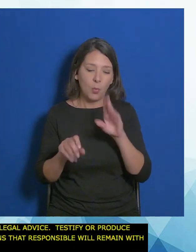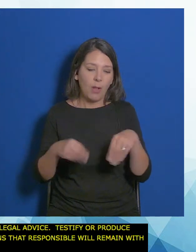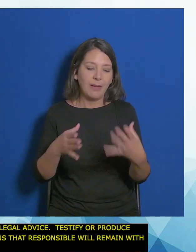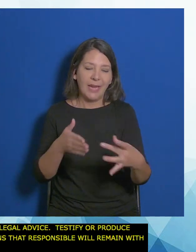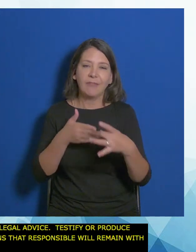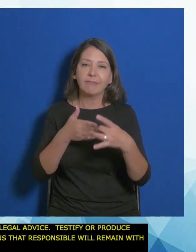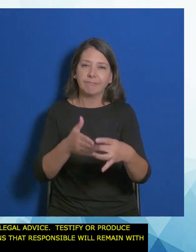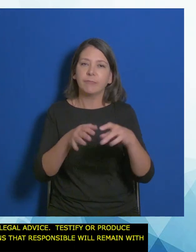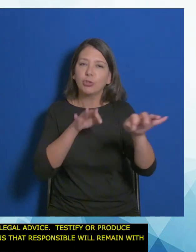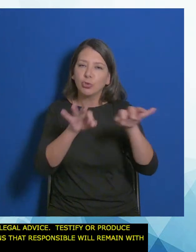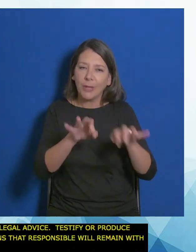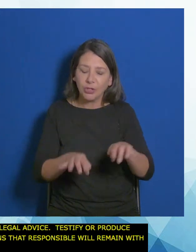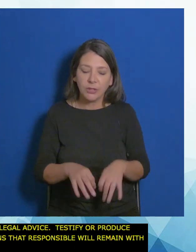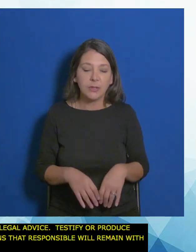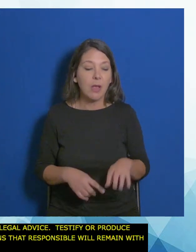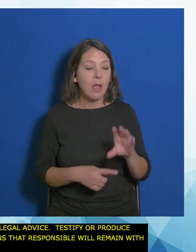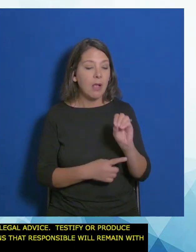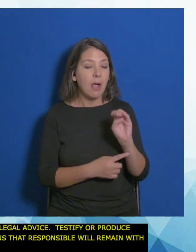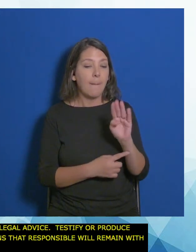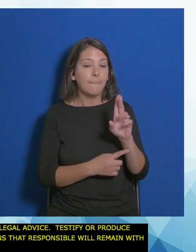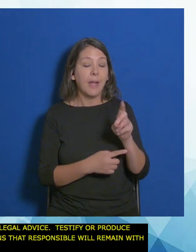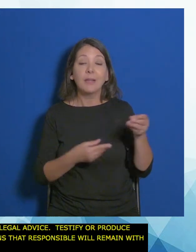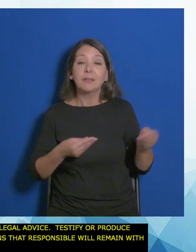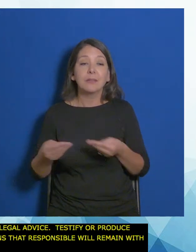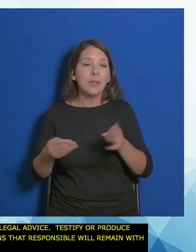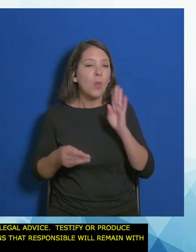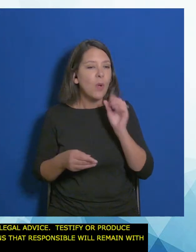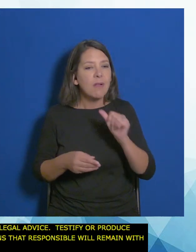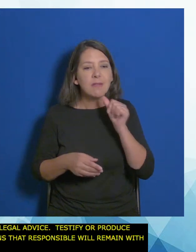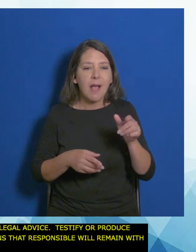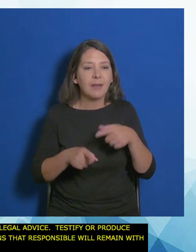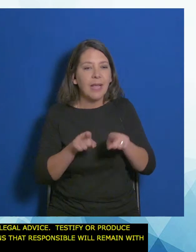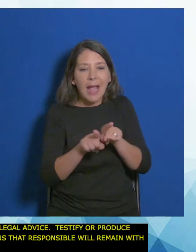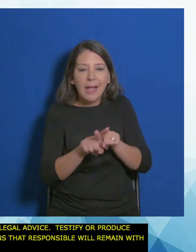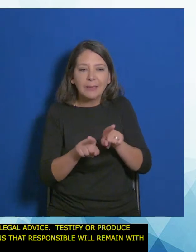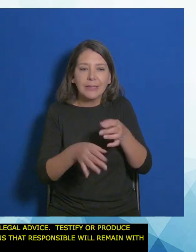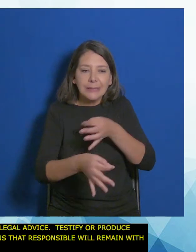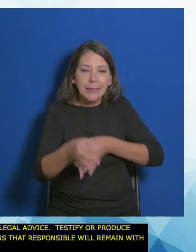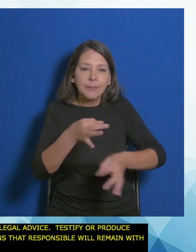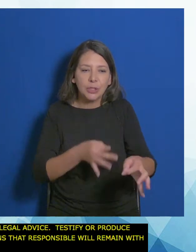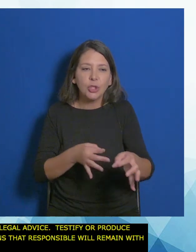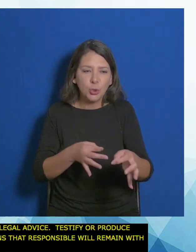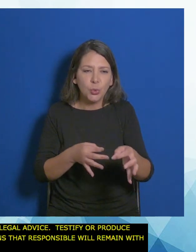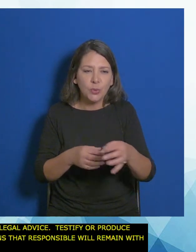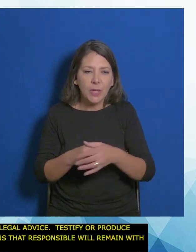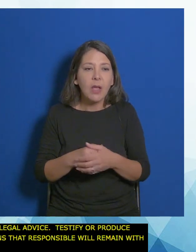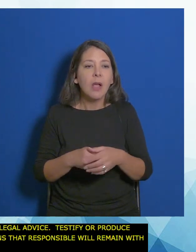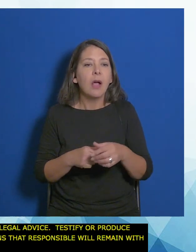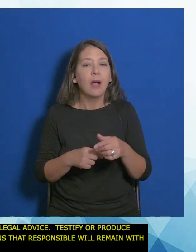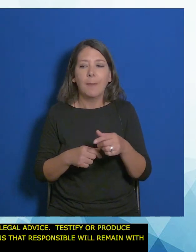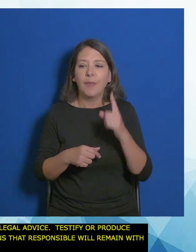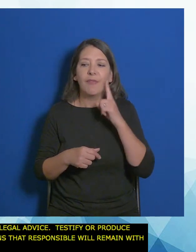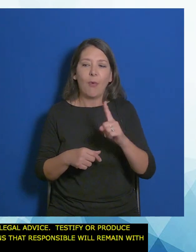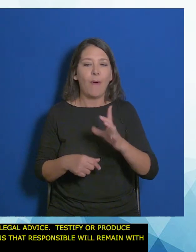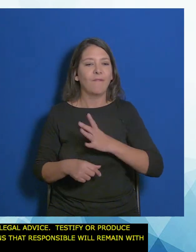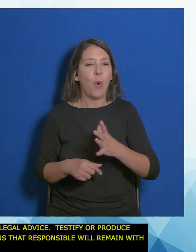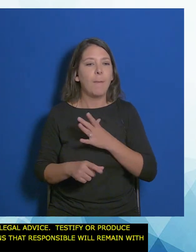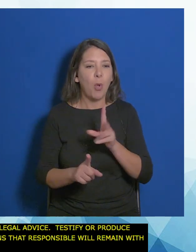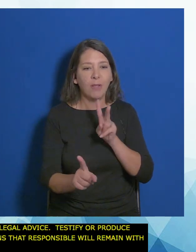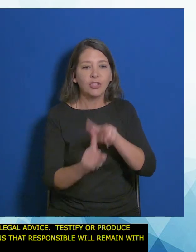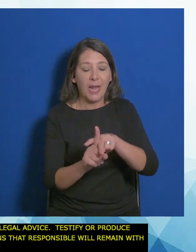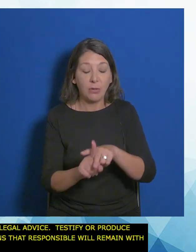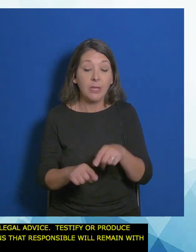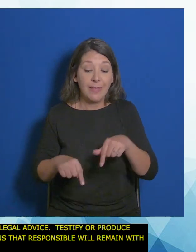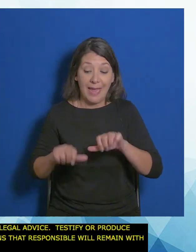The ombudsperson will not substitute for formal channels. So the agency already has extensive policies and processes